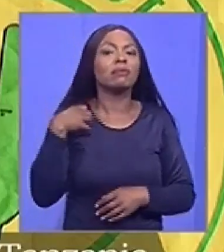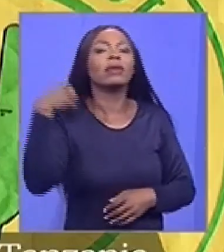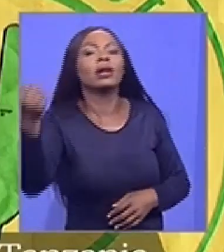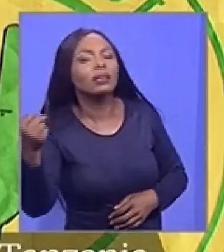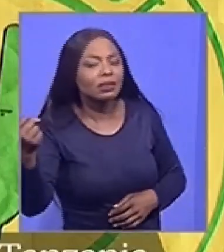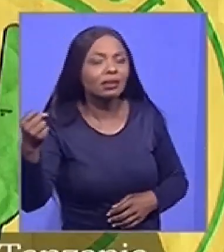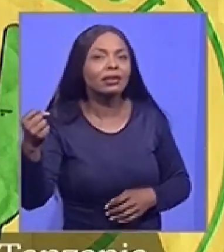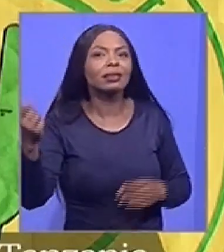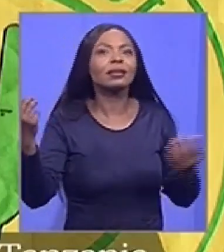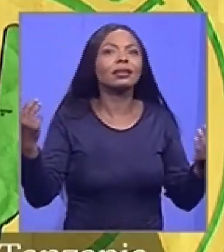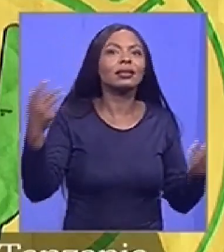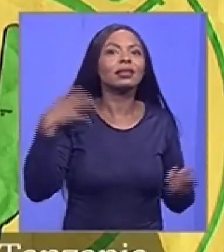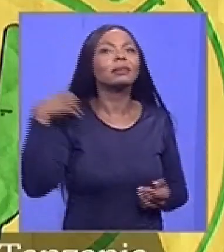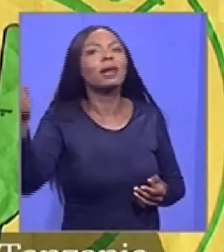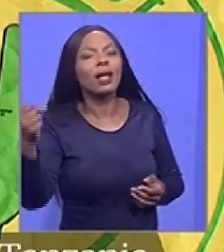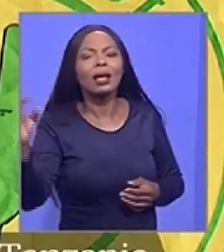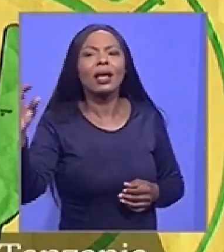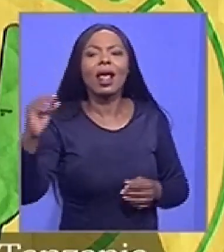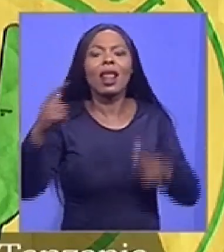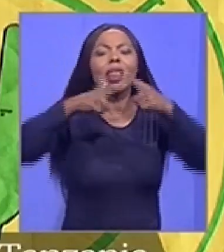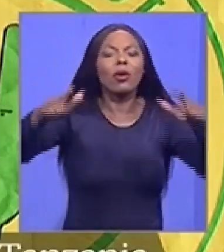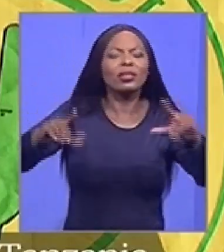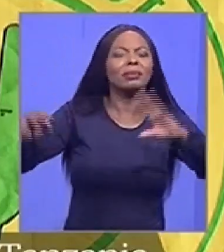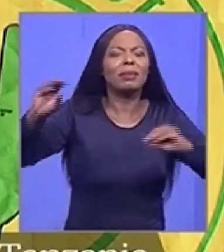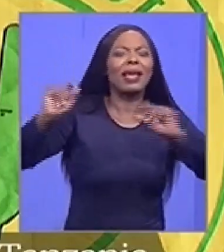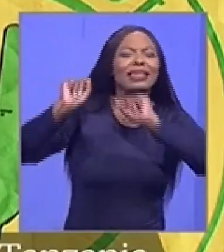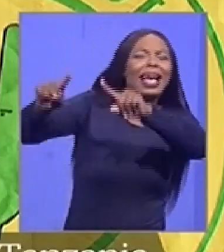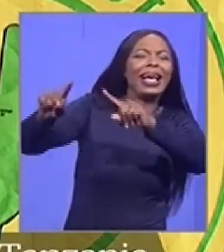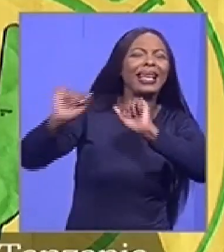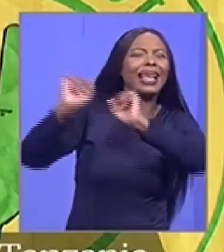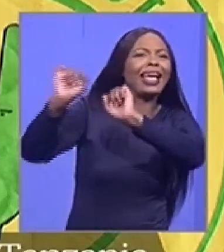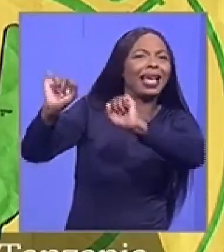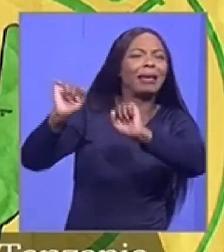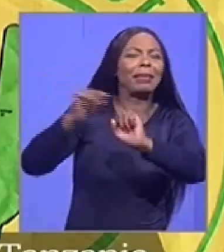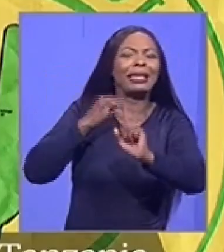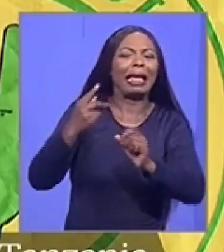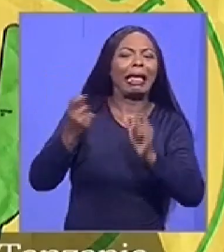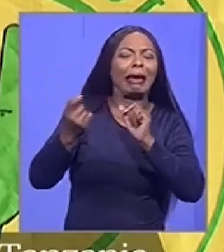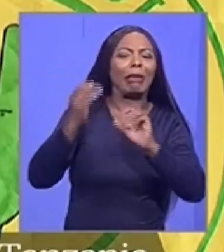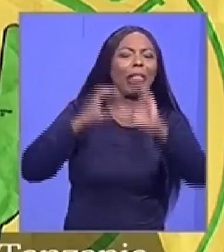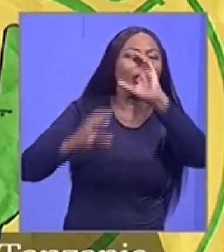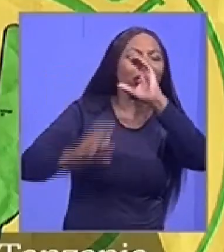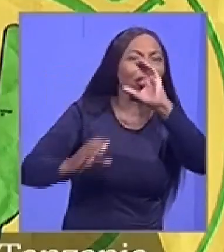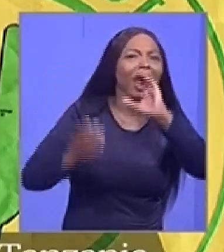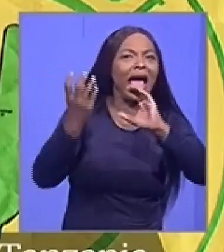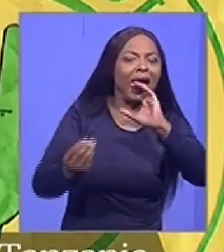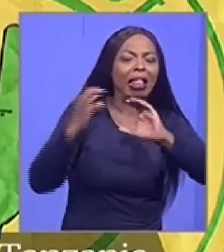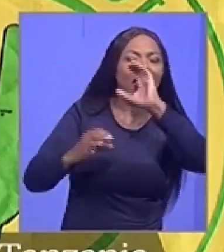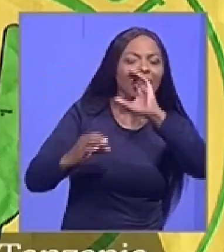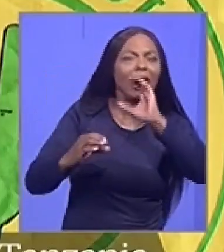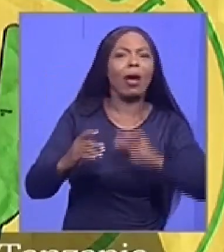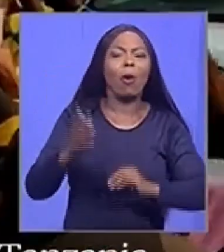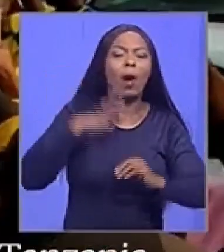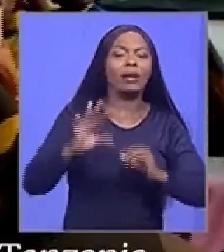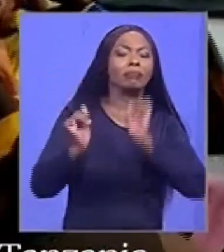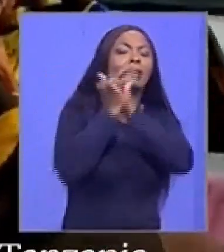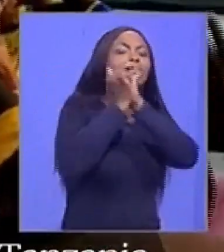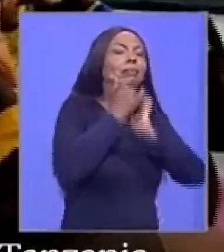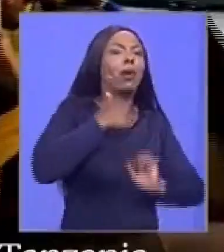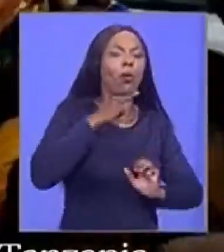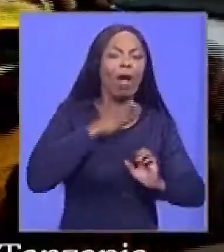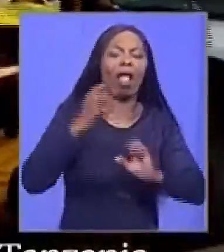was speaking their own language there, and then I was trying to explain. And luckily, they wanted to take me to jail for that.